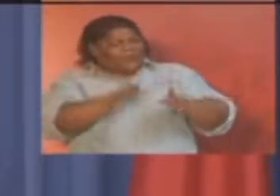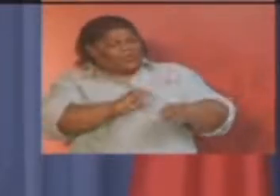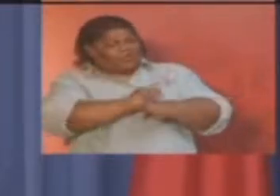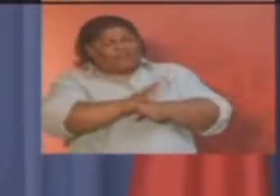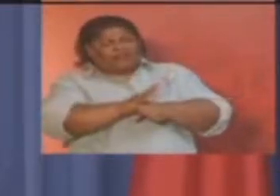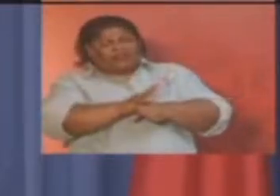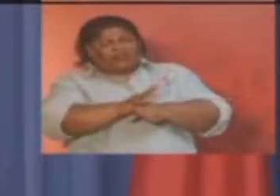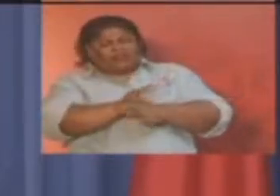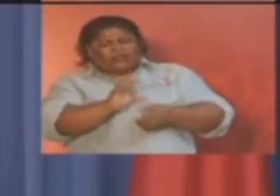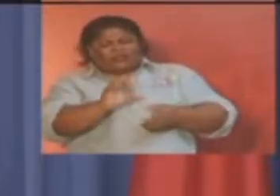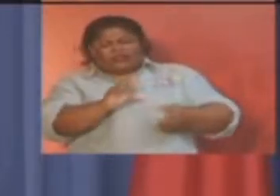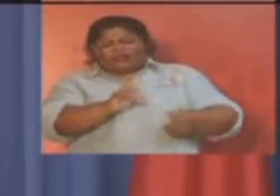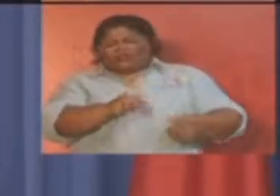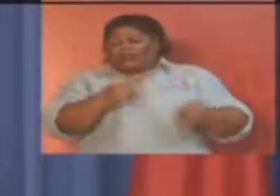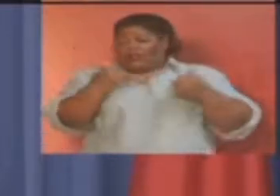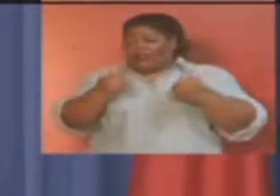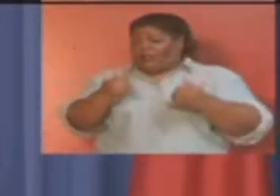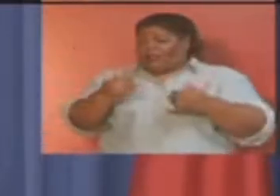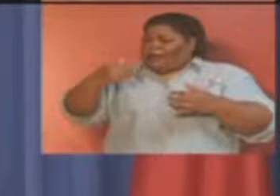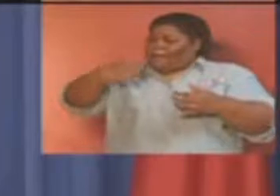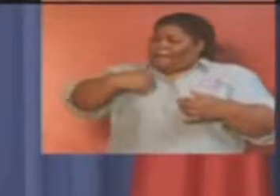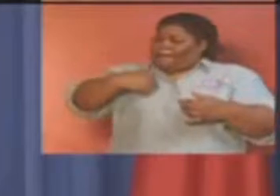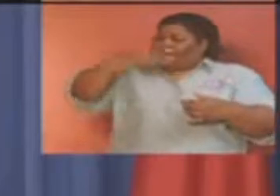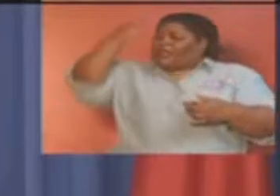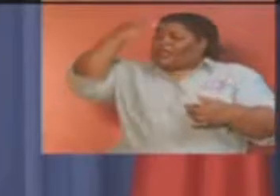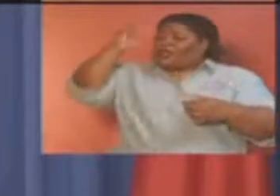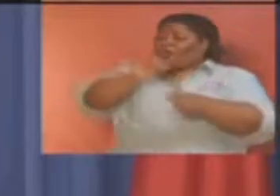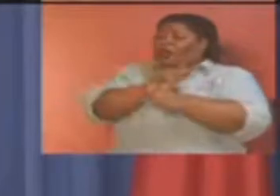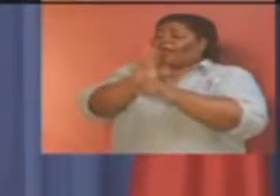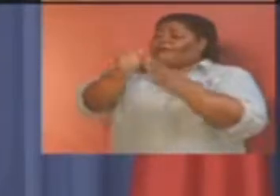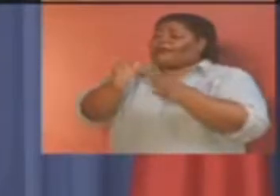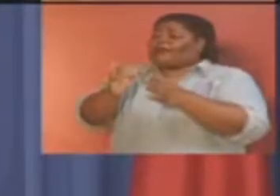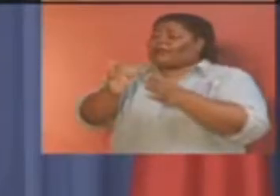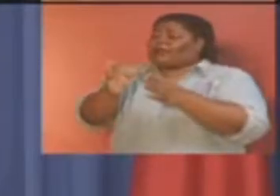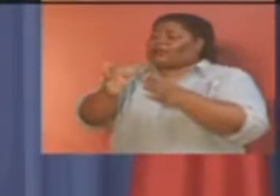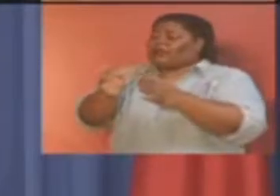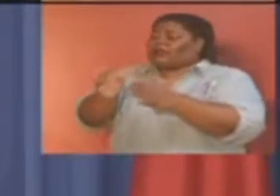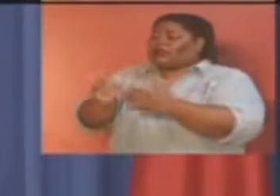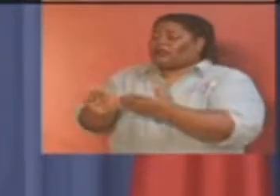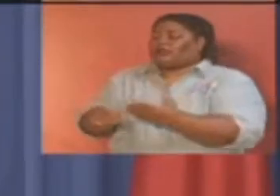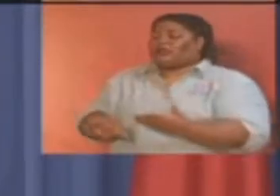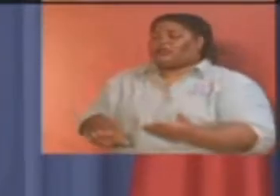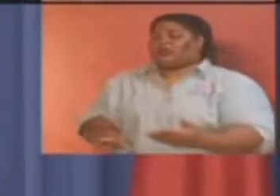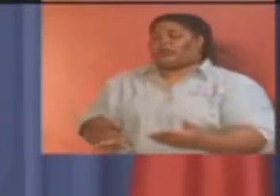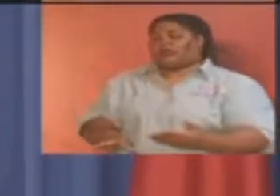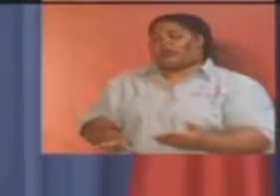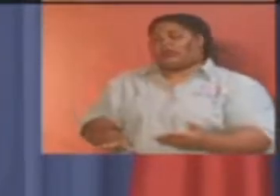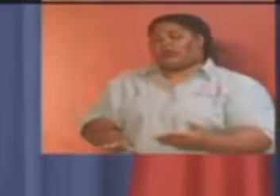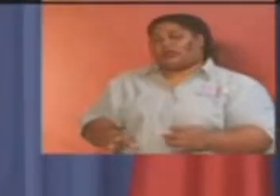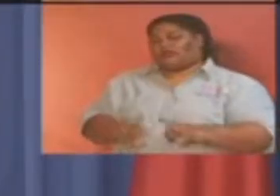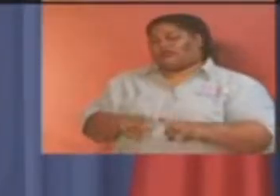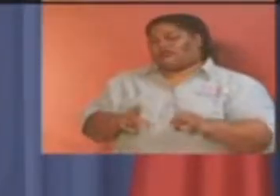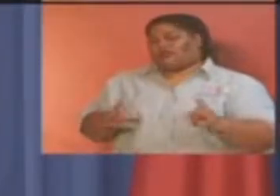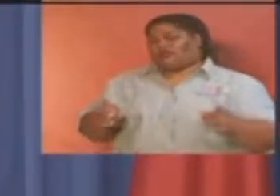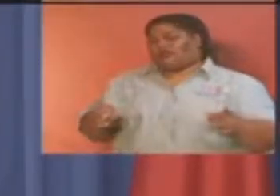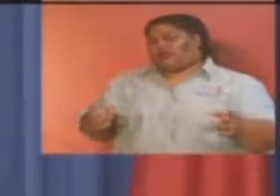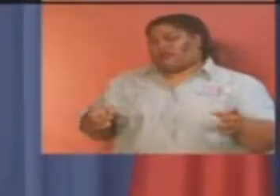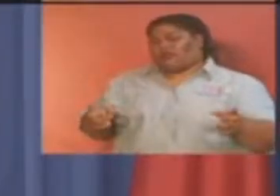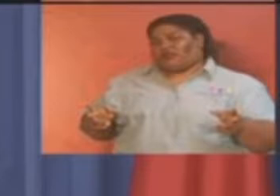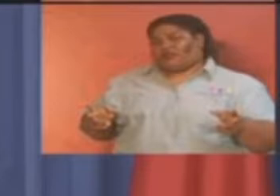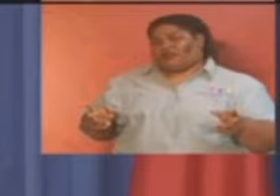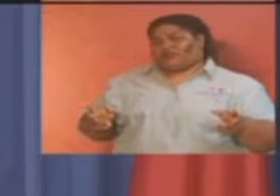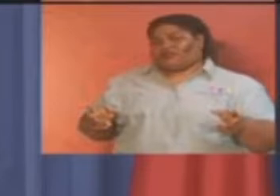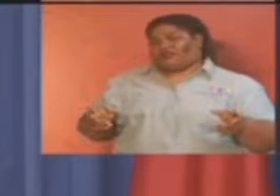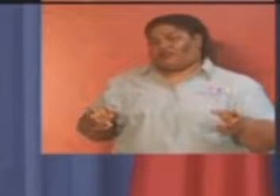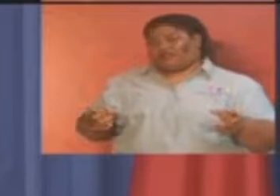That's a different narrative. And for me and the rest of our